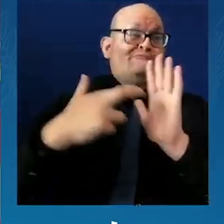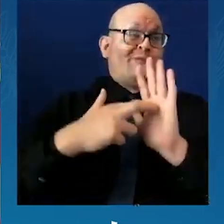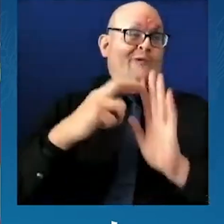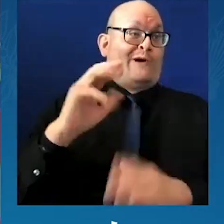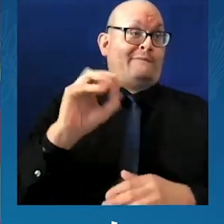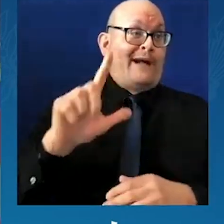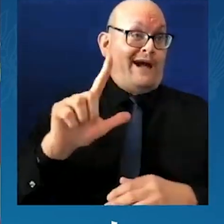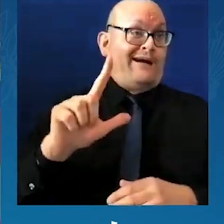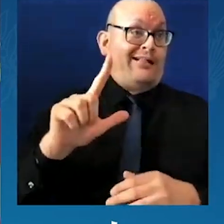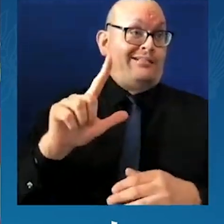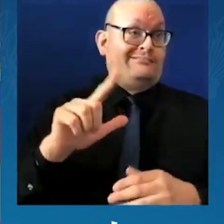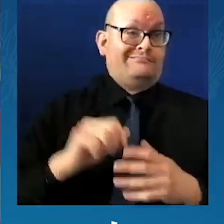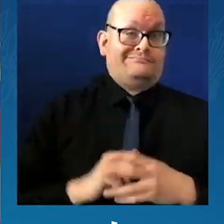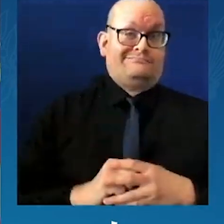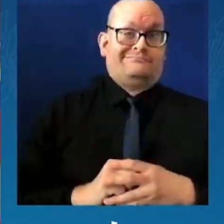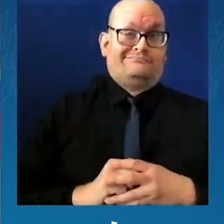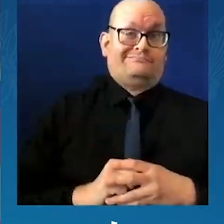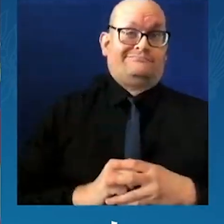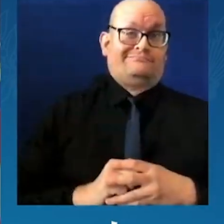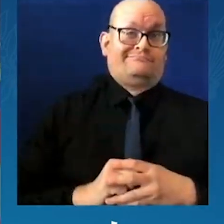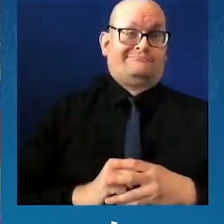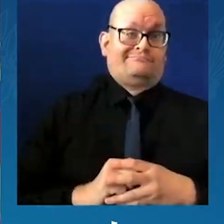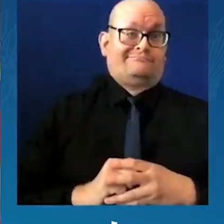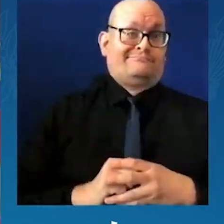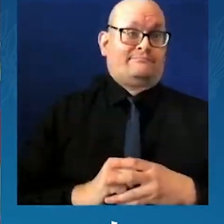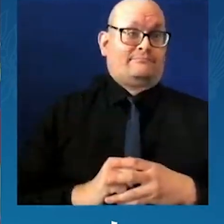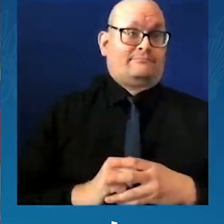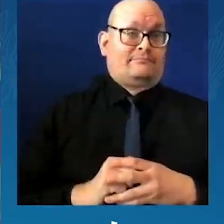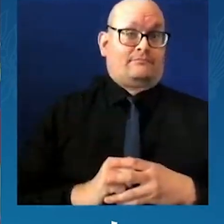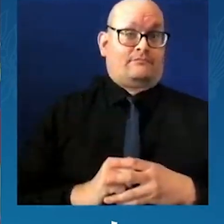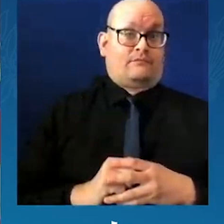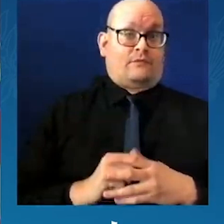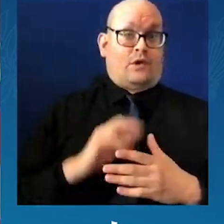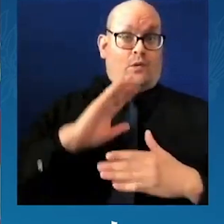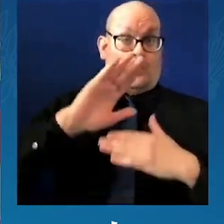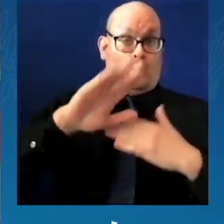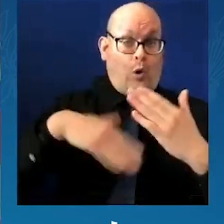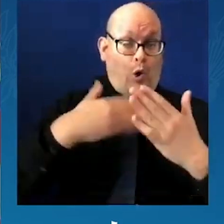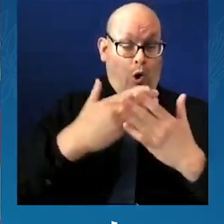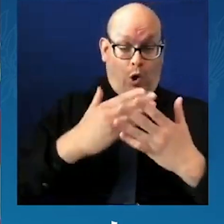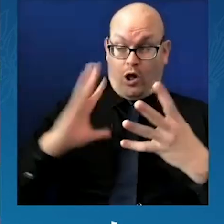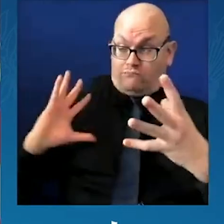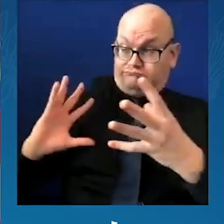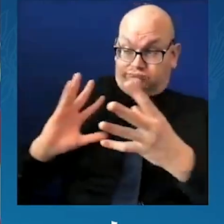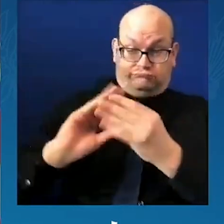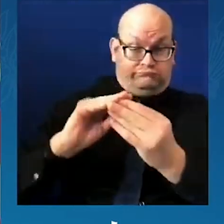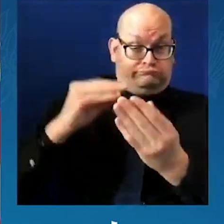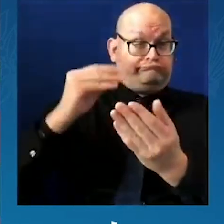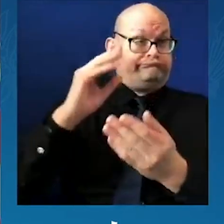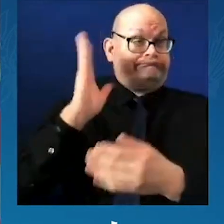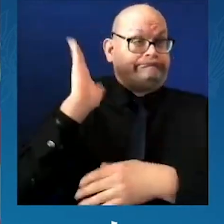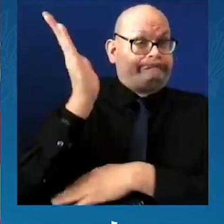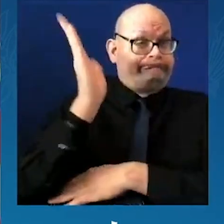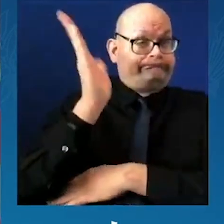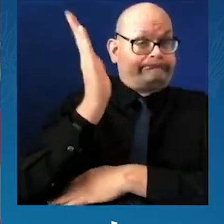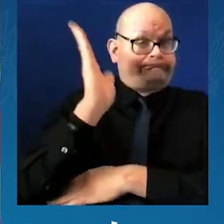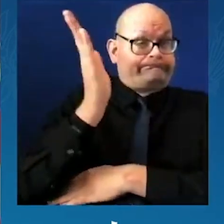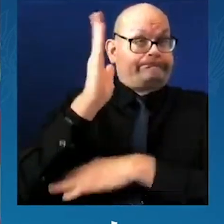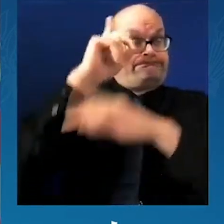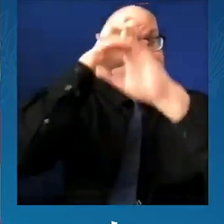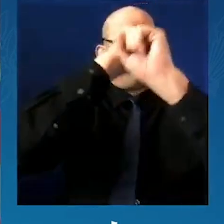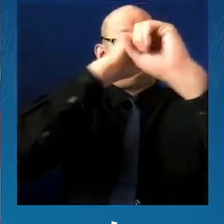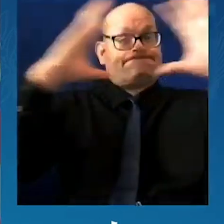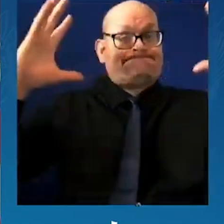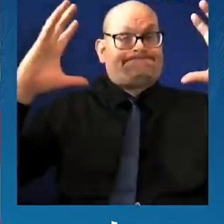All of this, then, is part of our administration's larger vision for space. As I